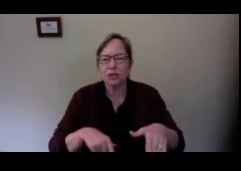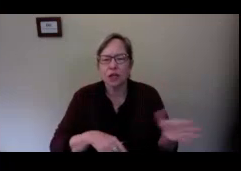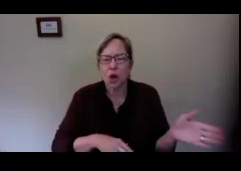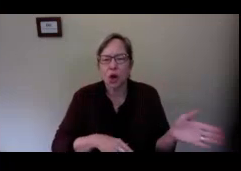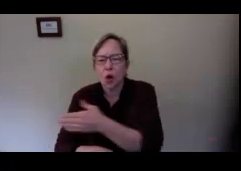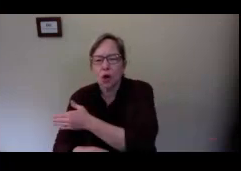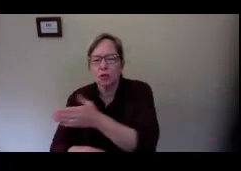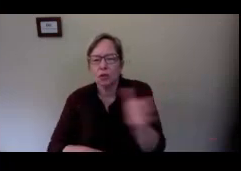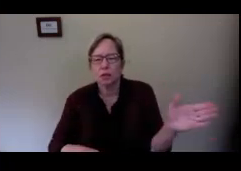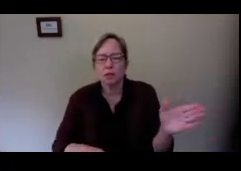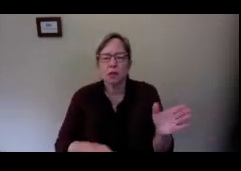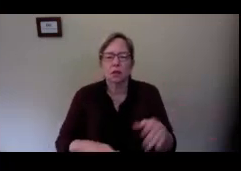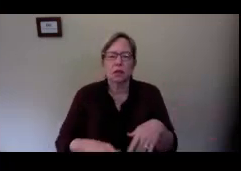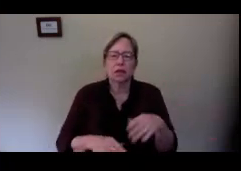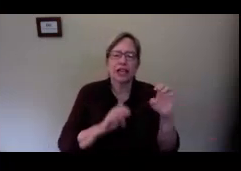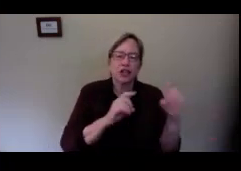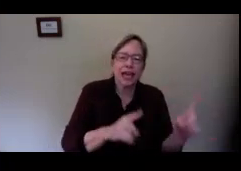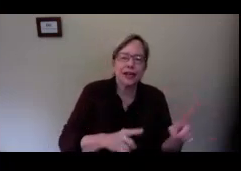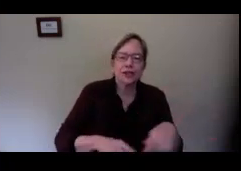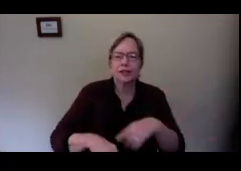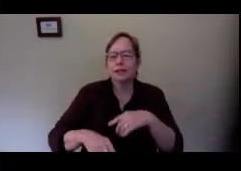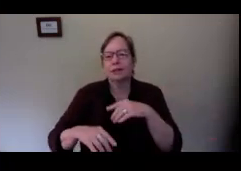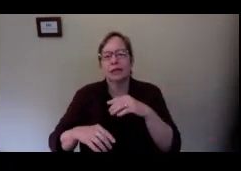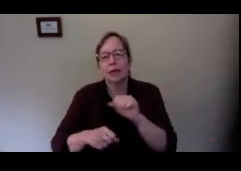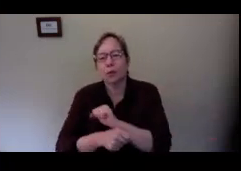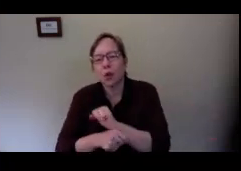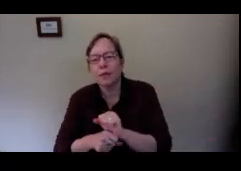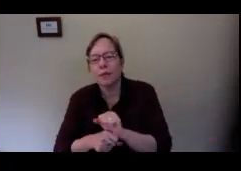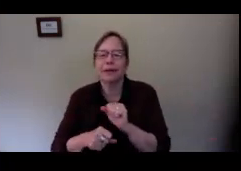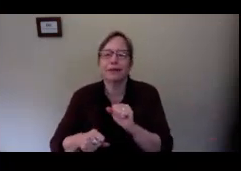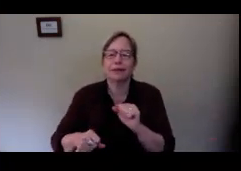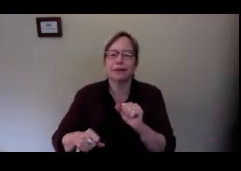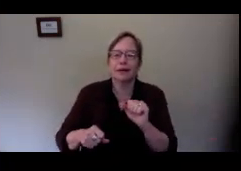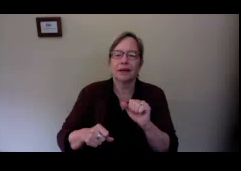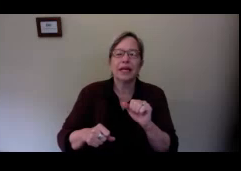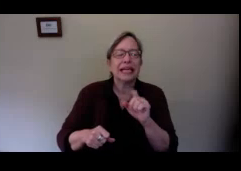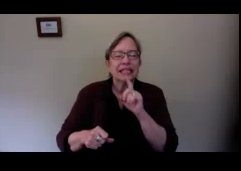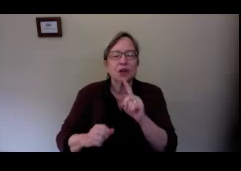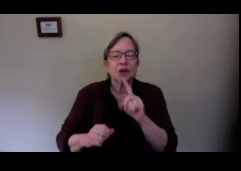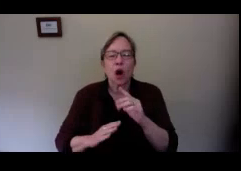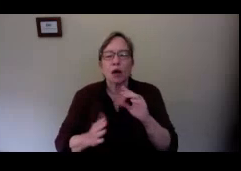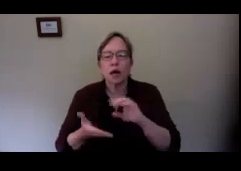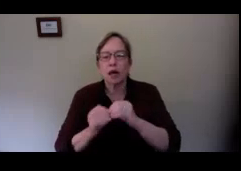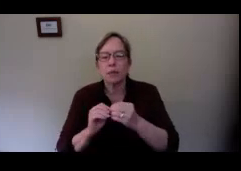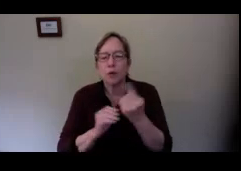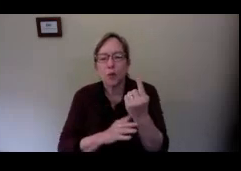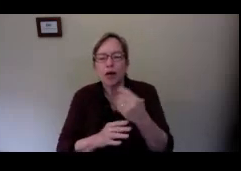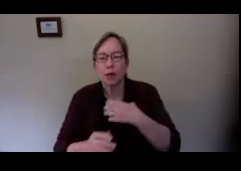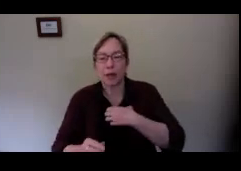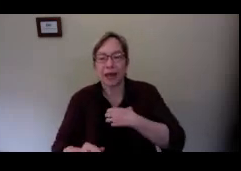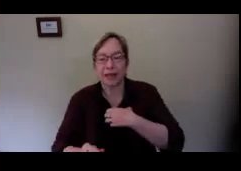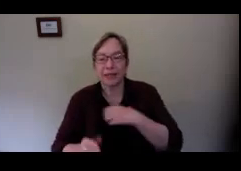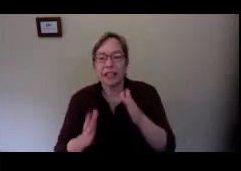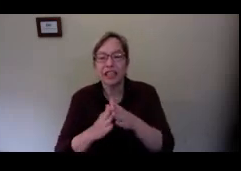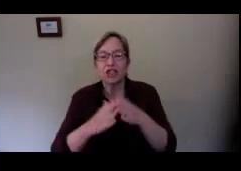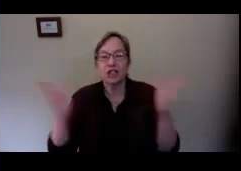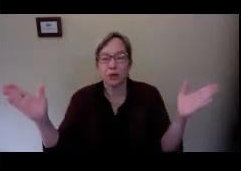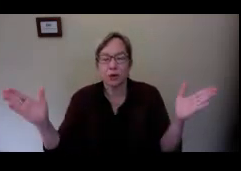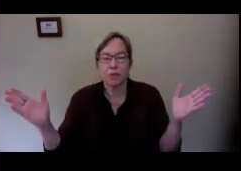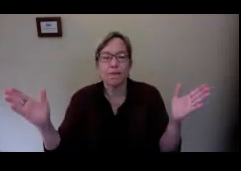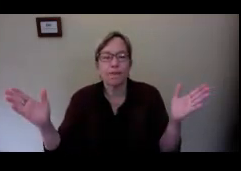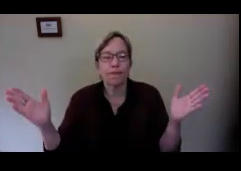public accommodation, compliance, employment, commercial property. It is our number one complaint overall. But I can give you the